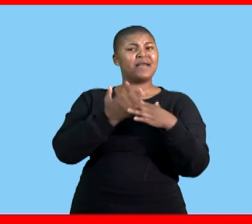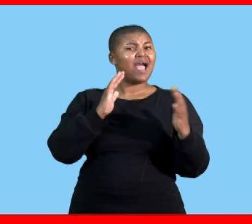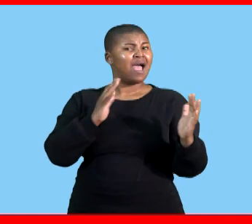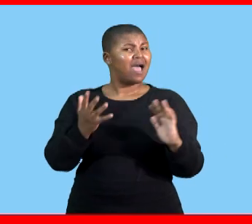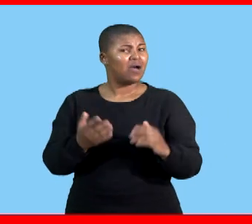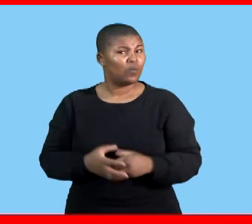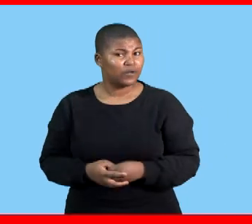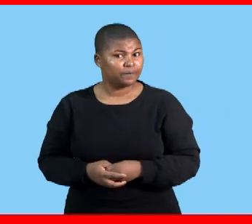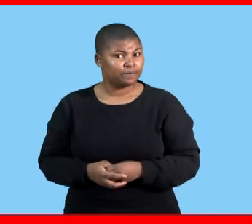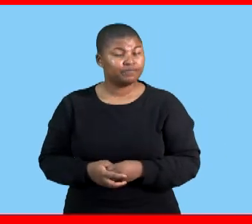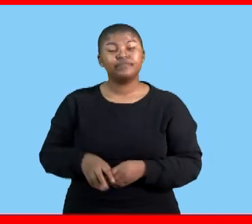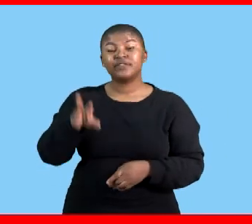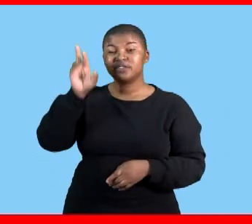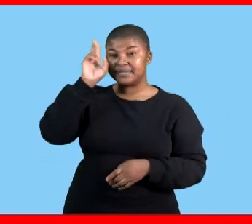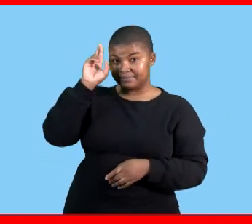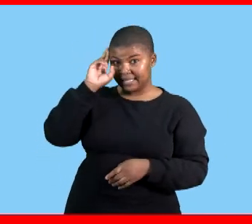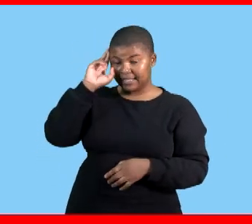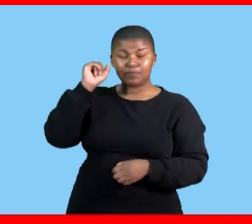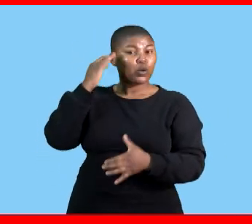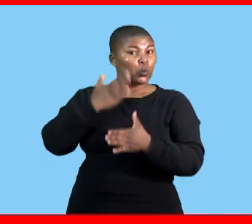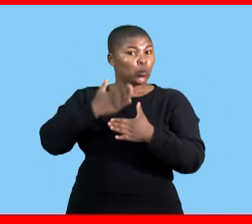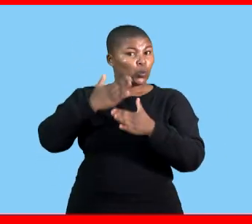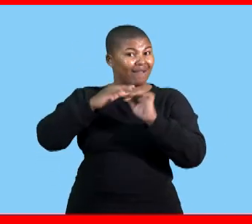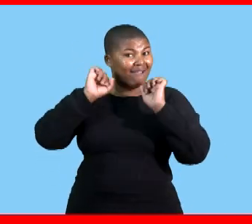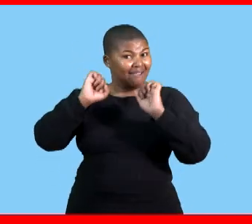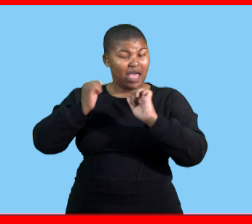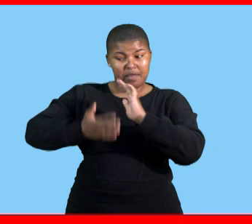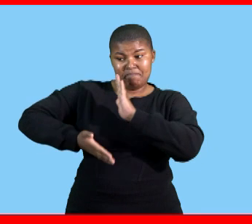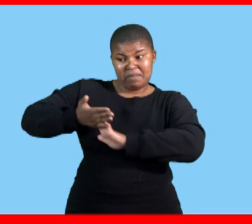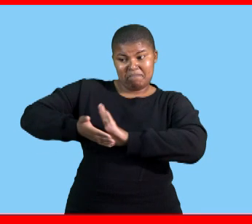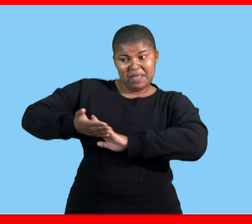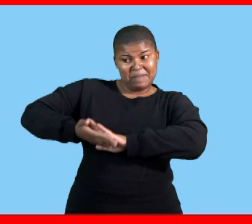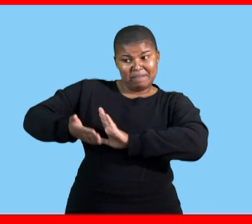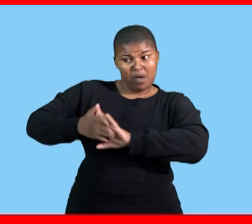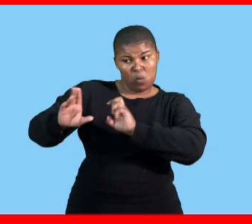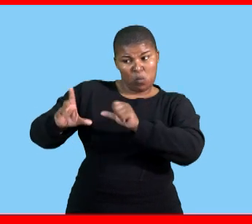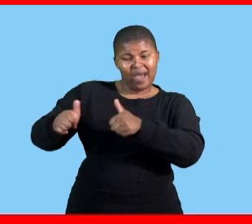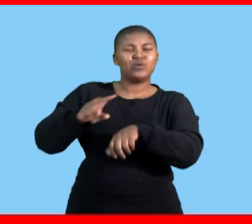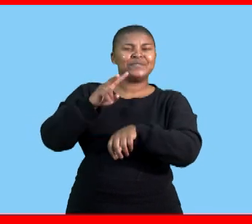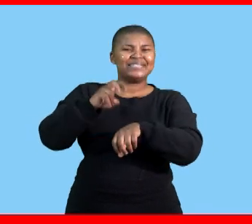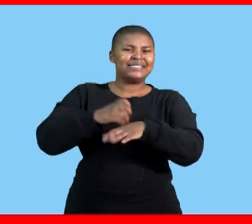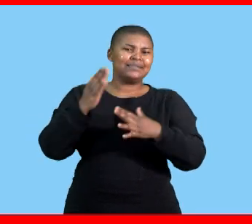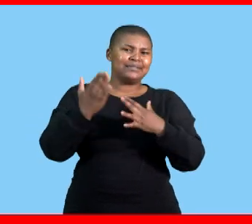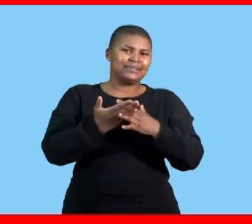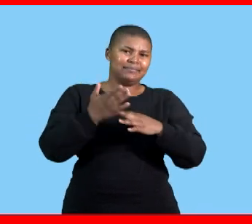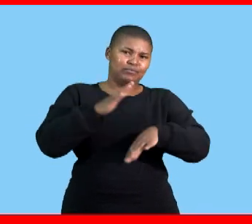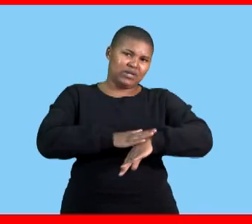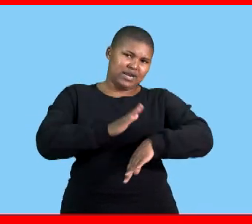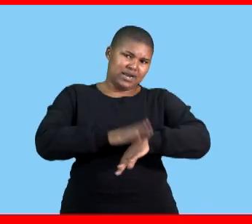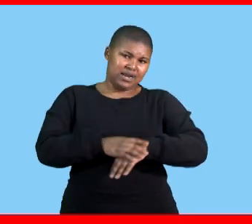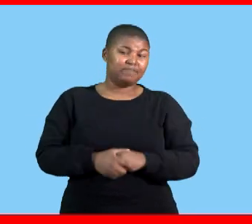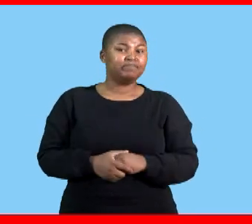for you to be more productive, you need to have a time where you clear your mind. Now, this is why in school as